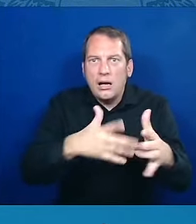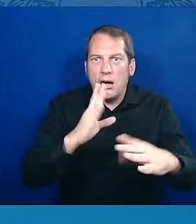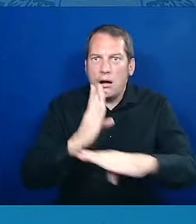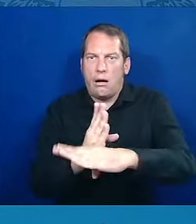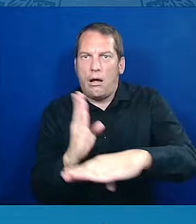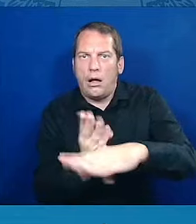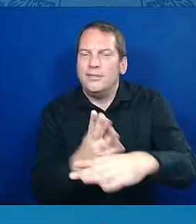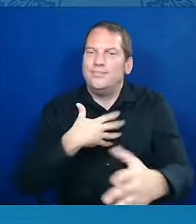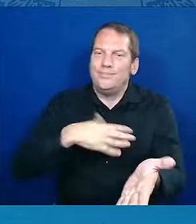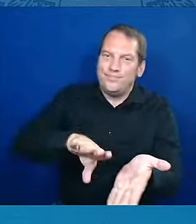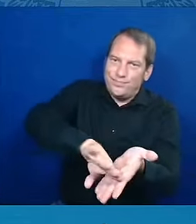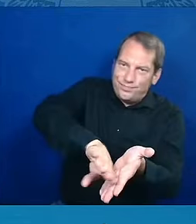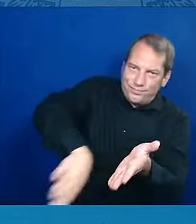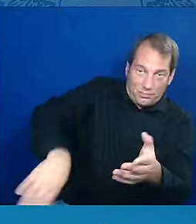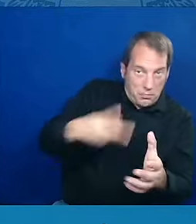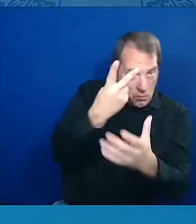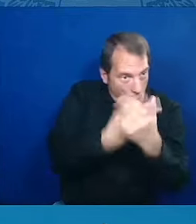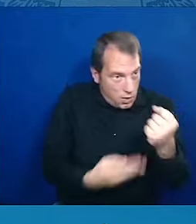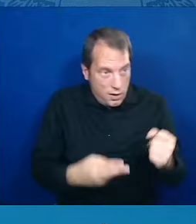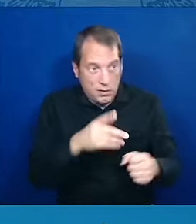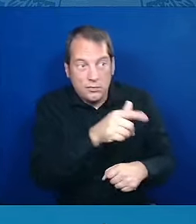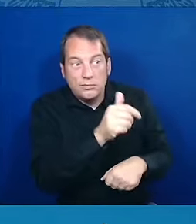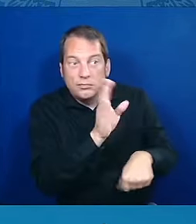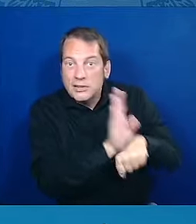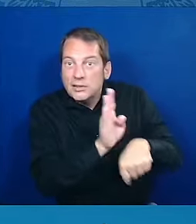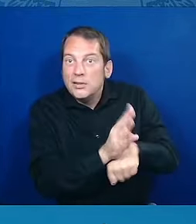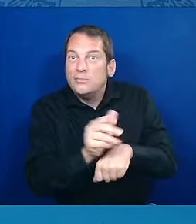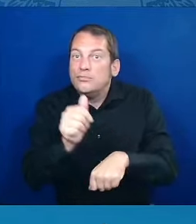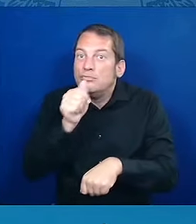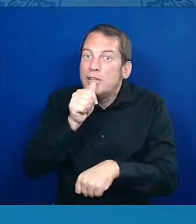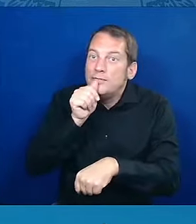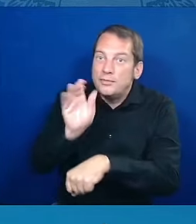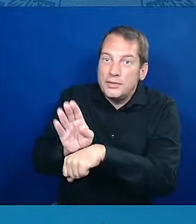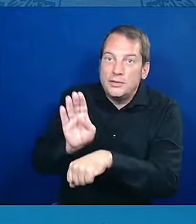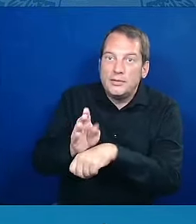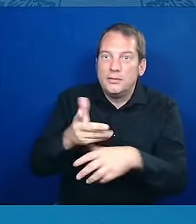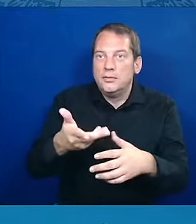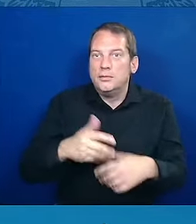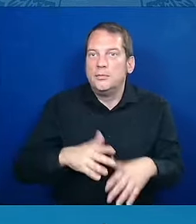Act into law, and I promise you I will keep that promise.